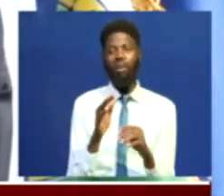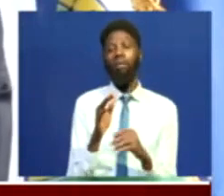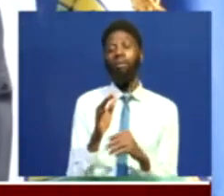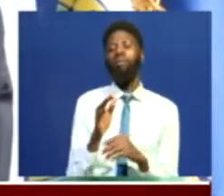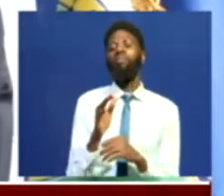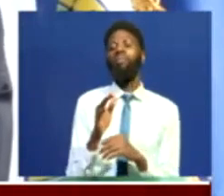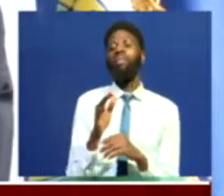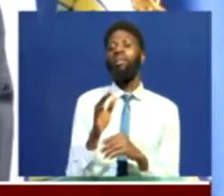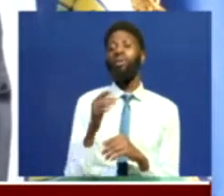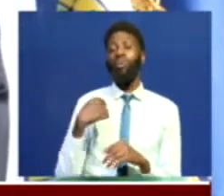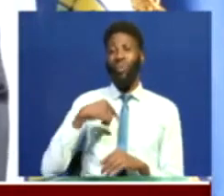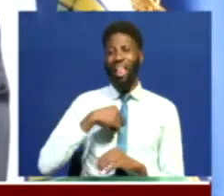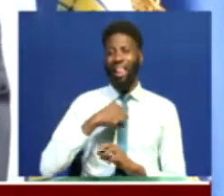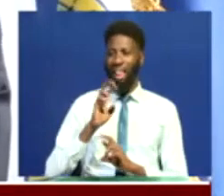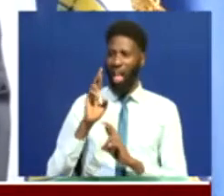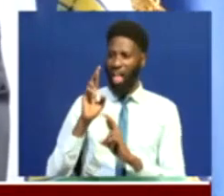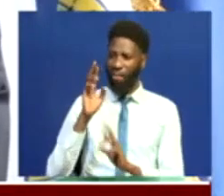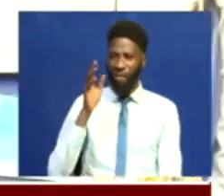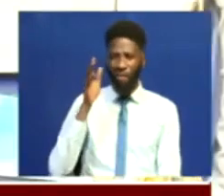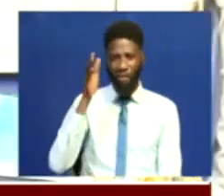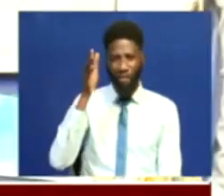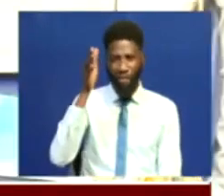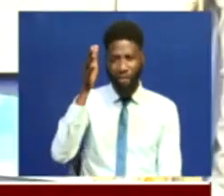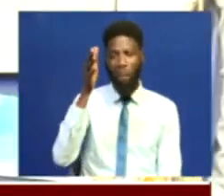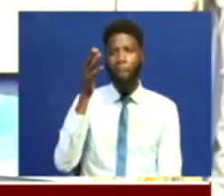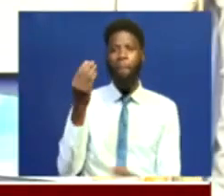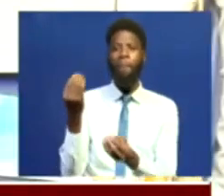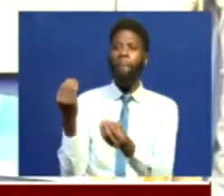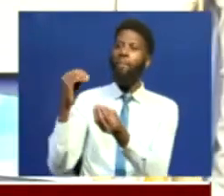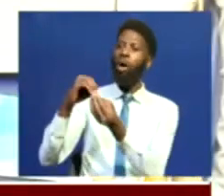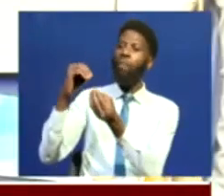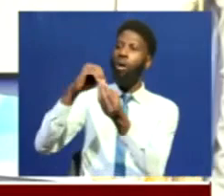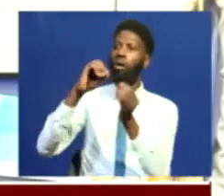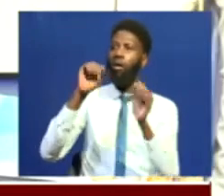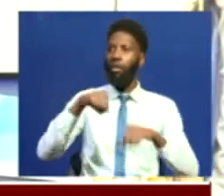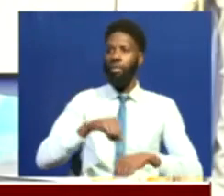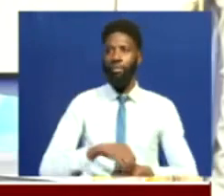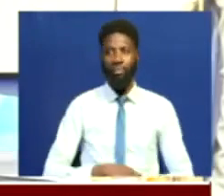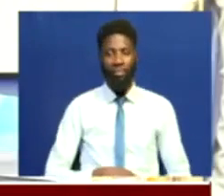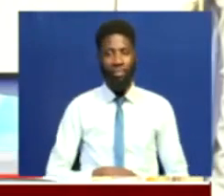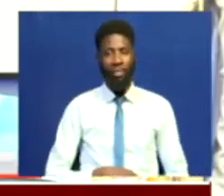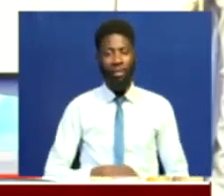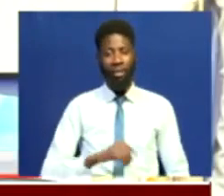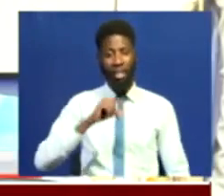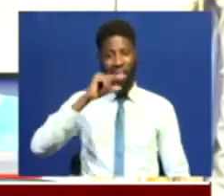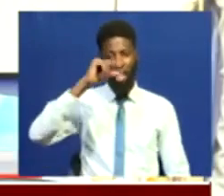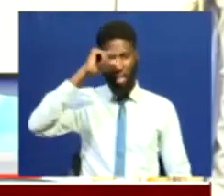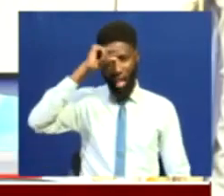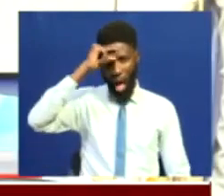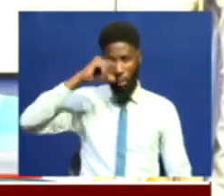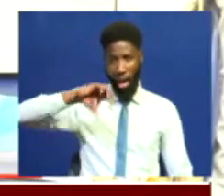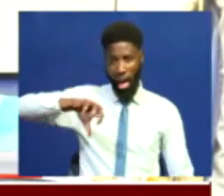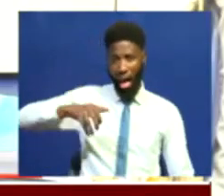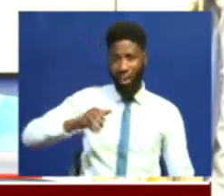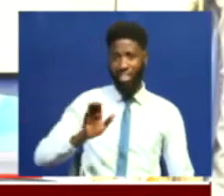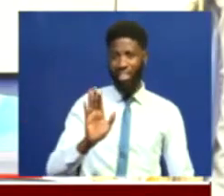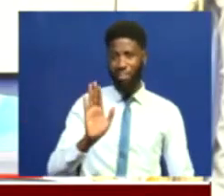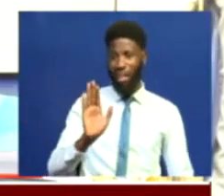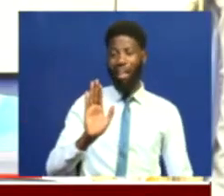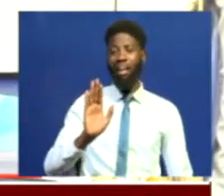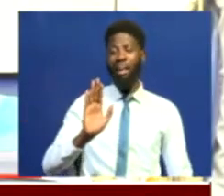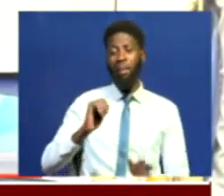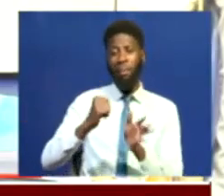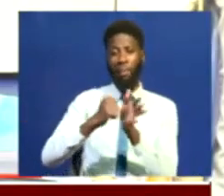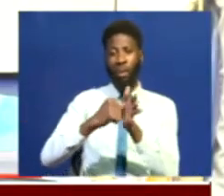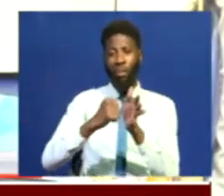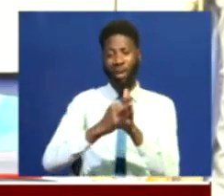And we hope in the future we can do many, many others. The county government of Makueni has a plan, and our plan is